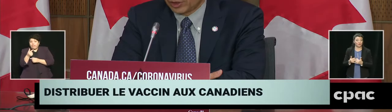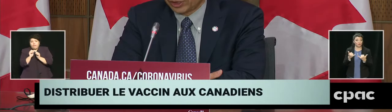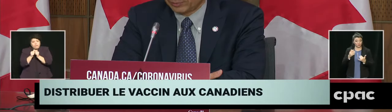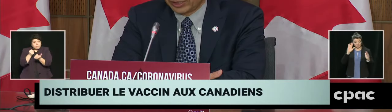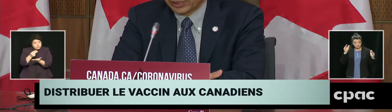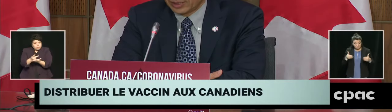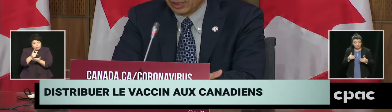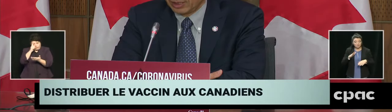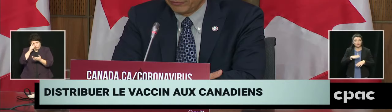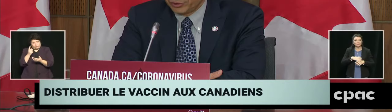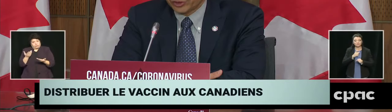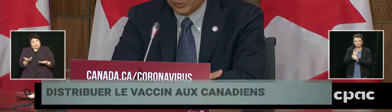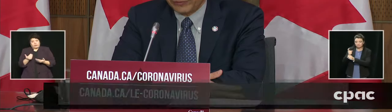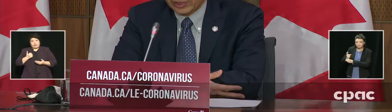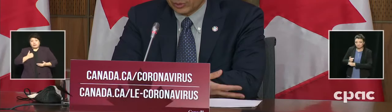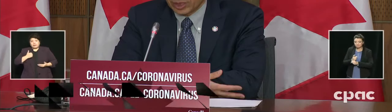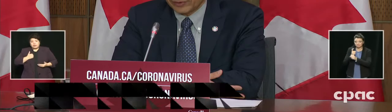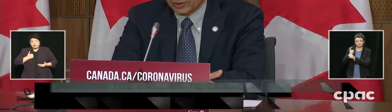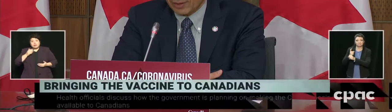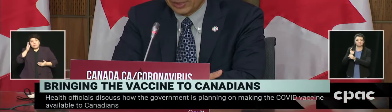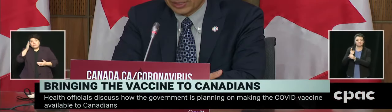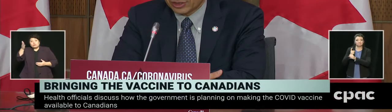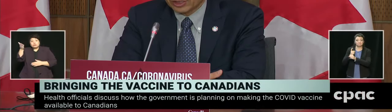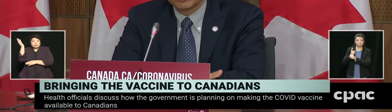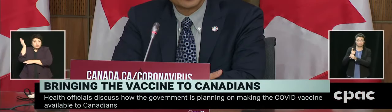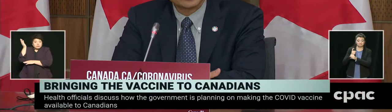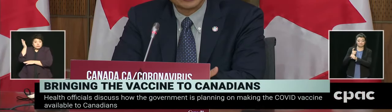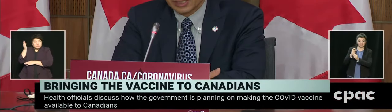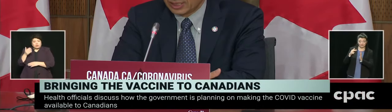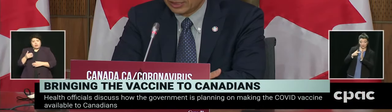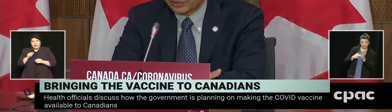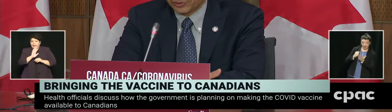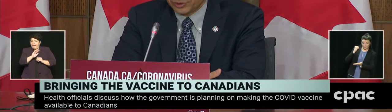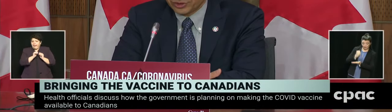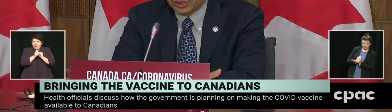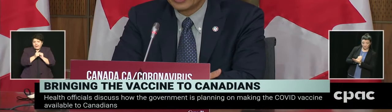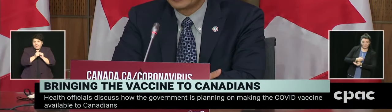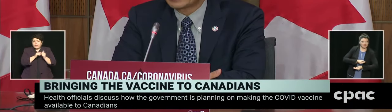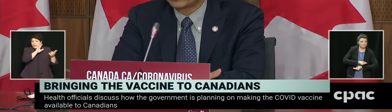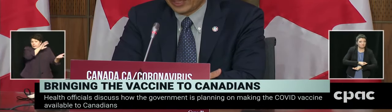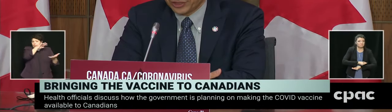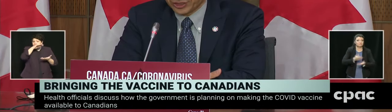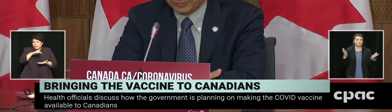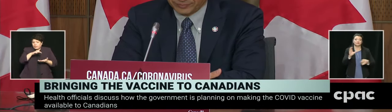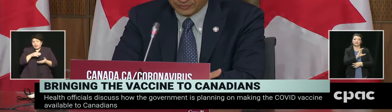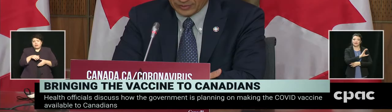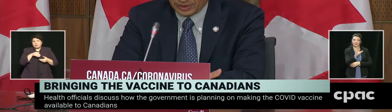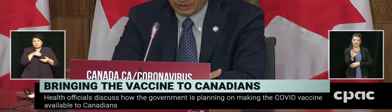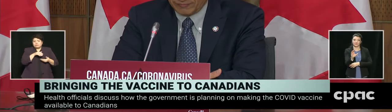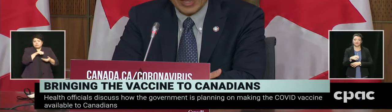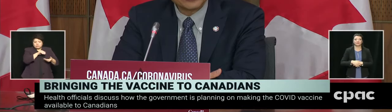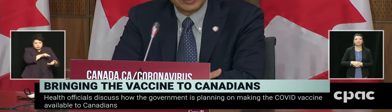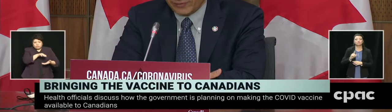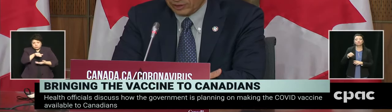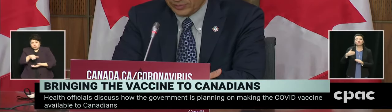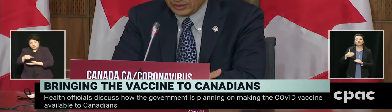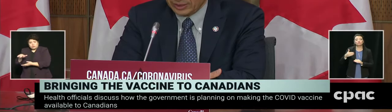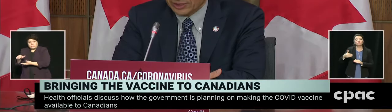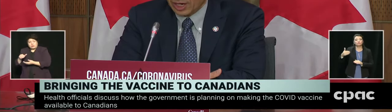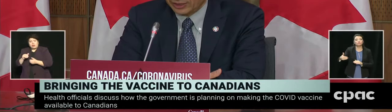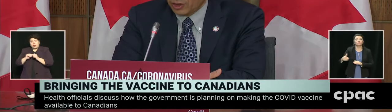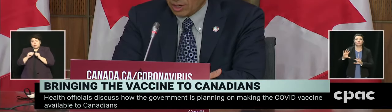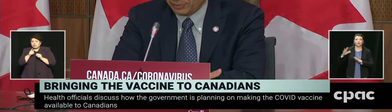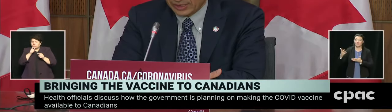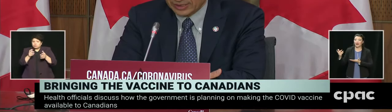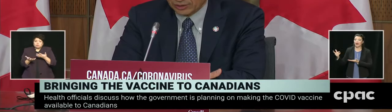Canadian marketplace. Future briefings will cover topics such as logistics, distribution, and allocation. Vaccine development